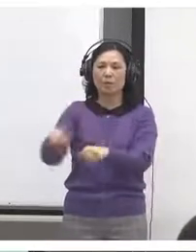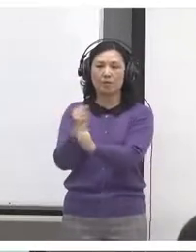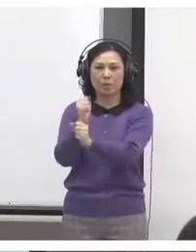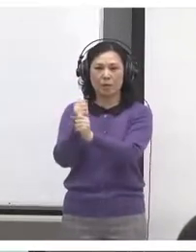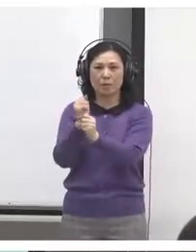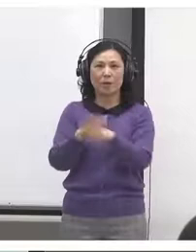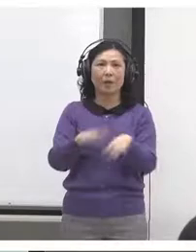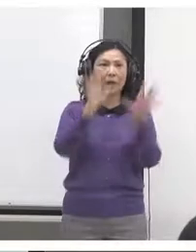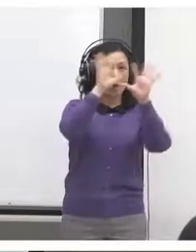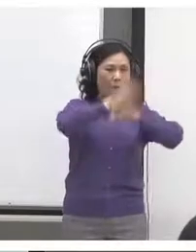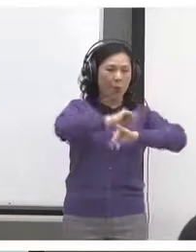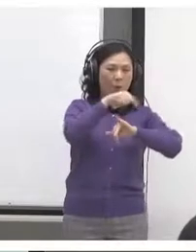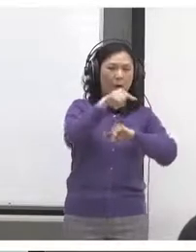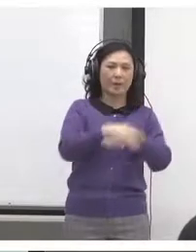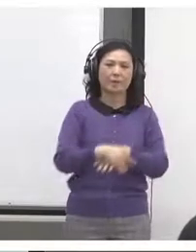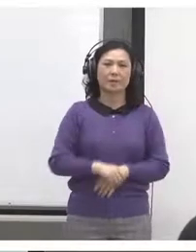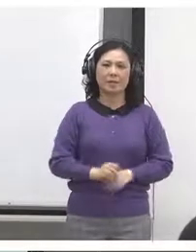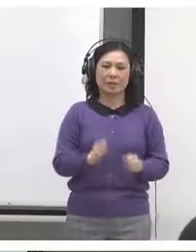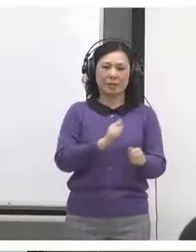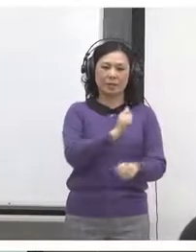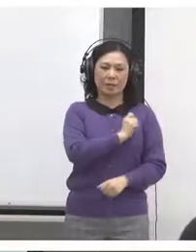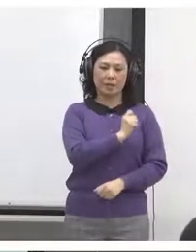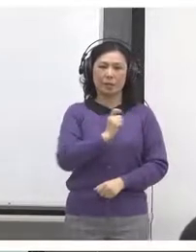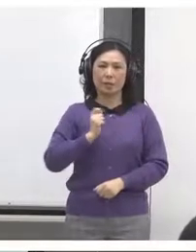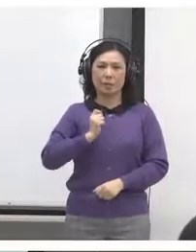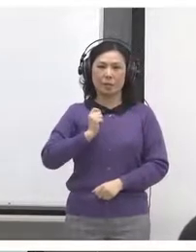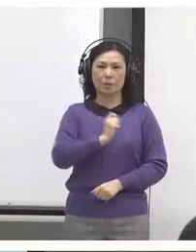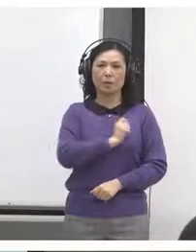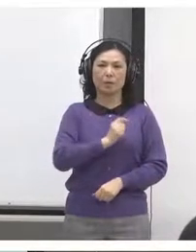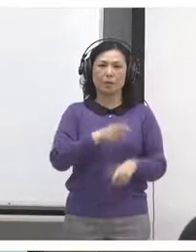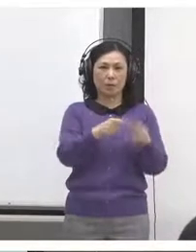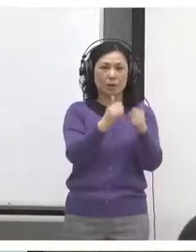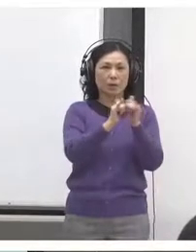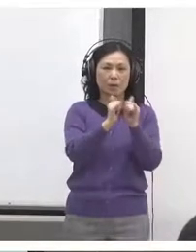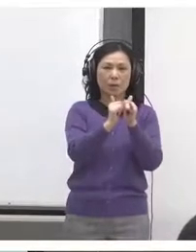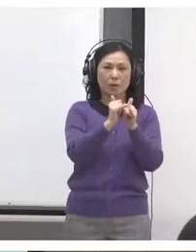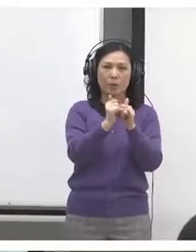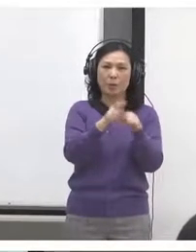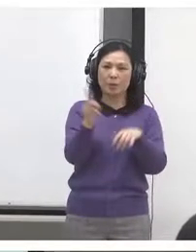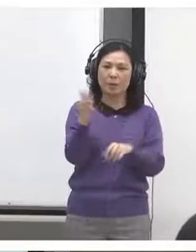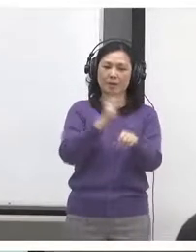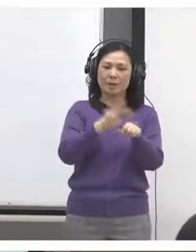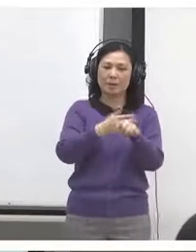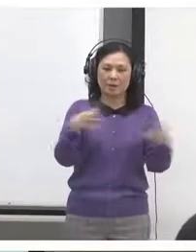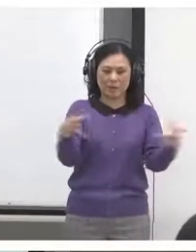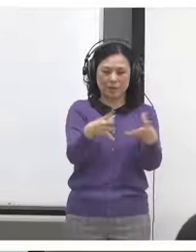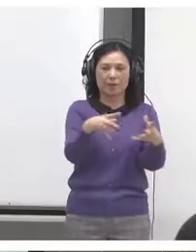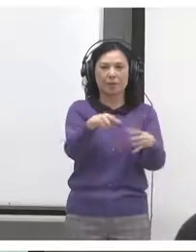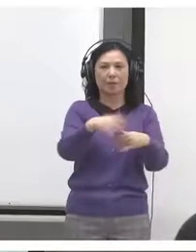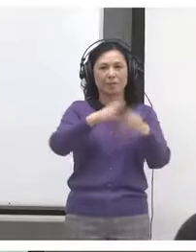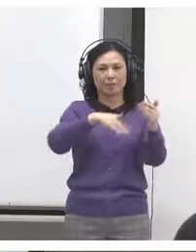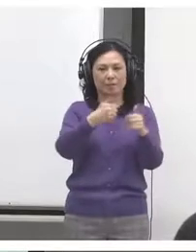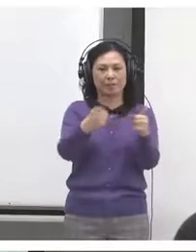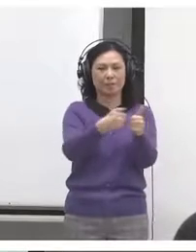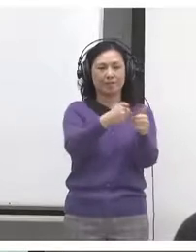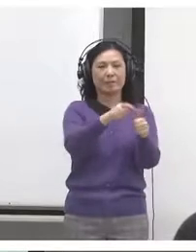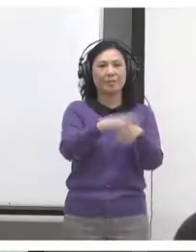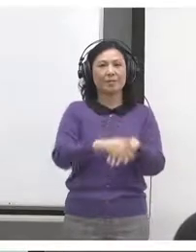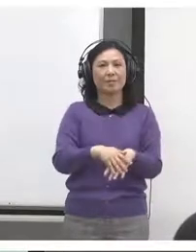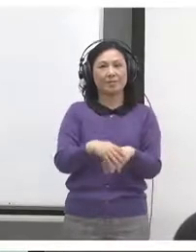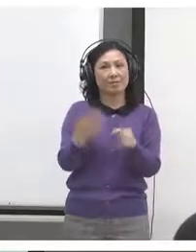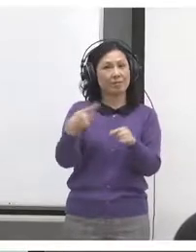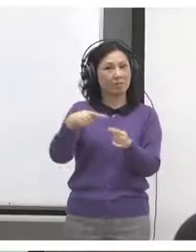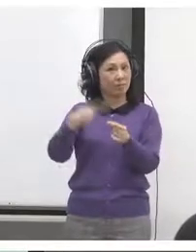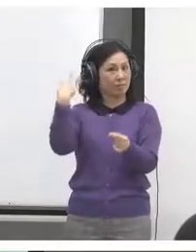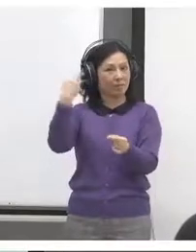I've also been helping out as a co-organizer with Civic Tech Toronto for more or less the last year. So we are more